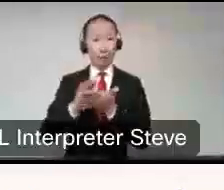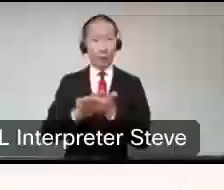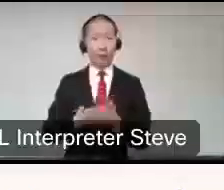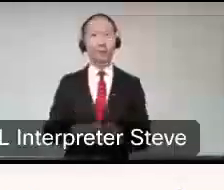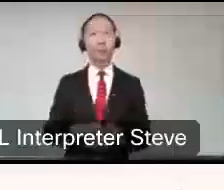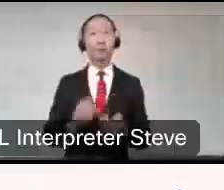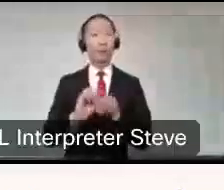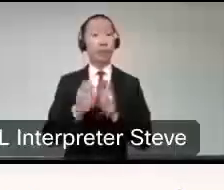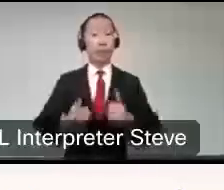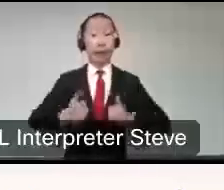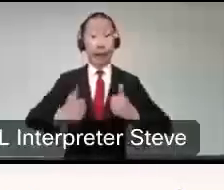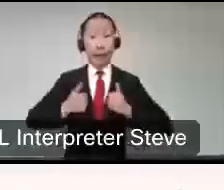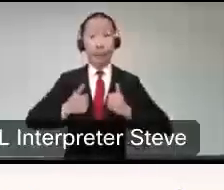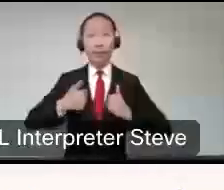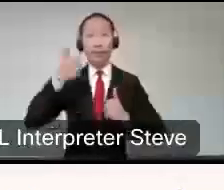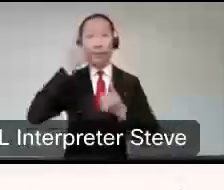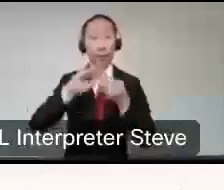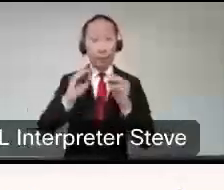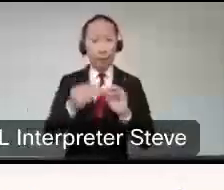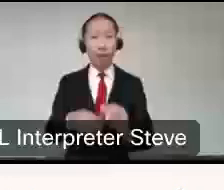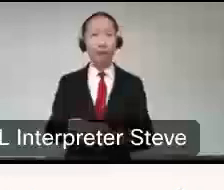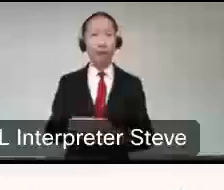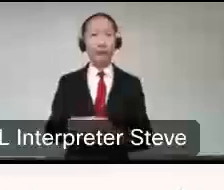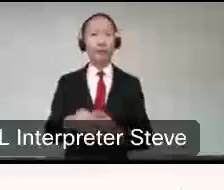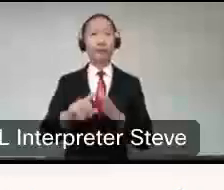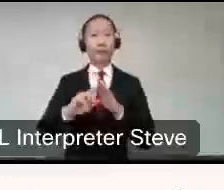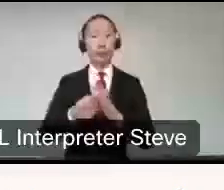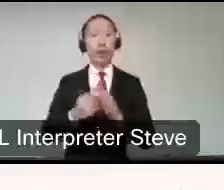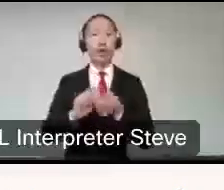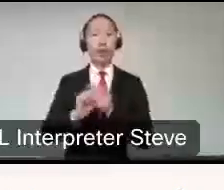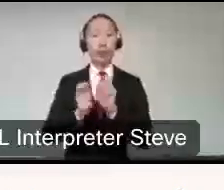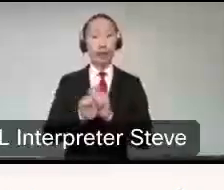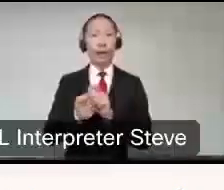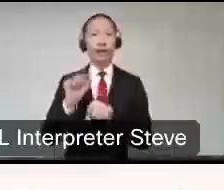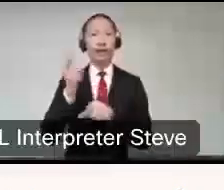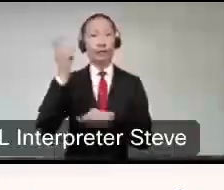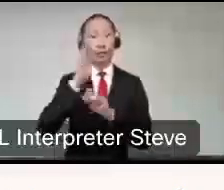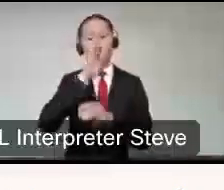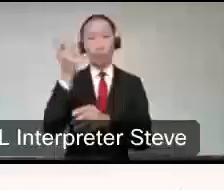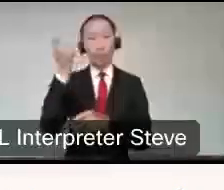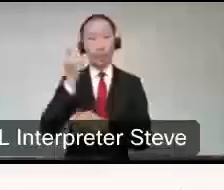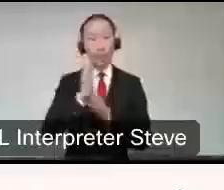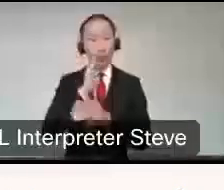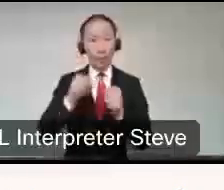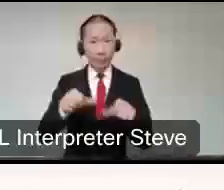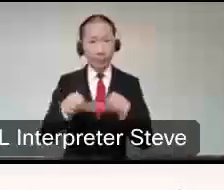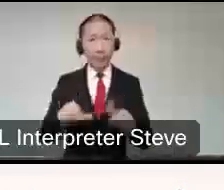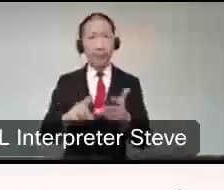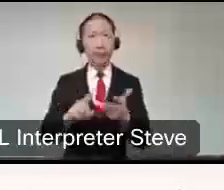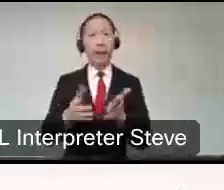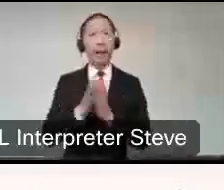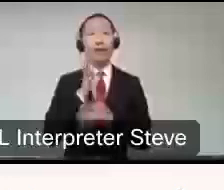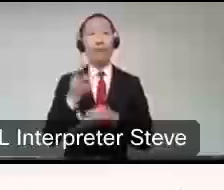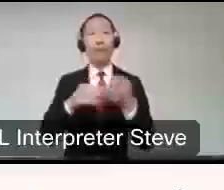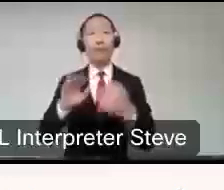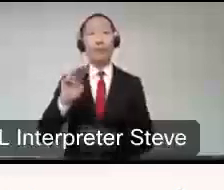their address or phone number, start or change direct deposit, request a replacement Medicare card, and also request